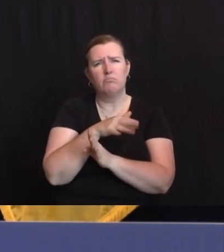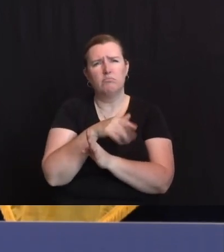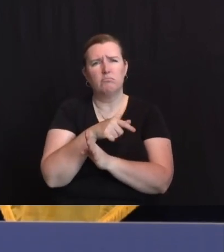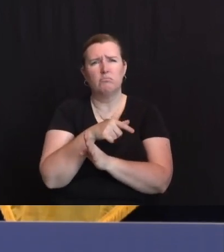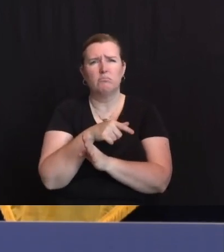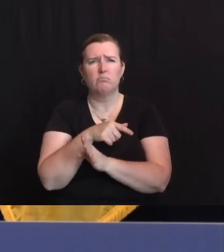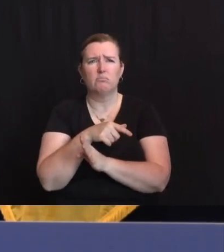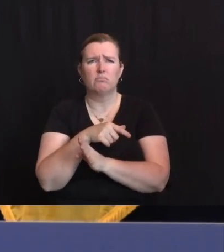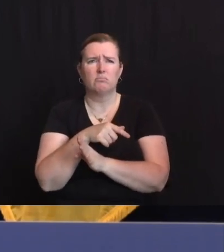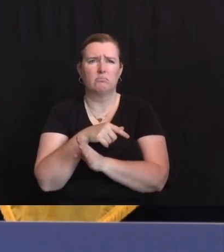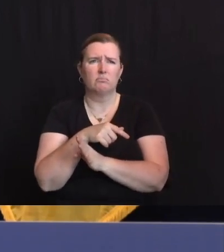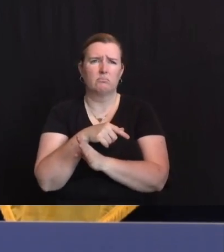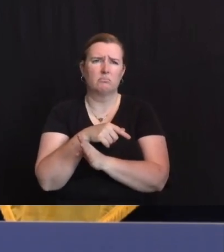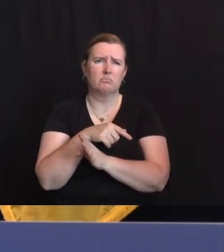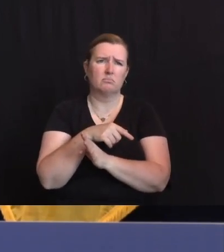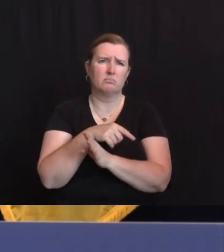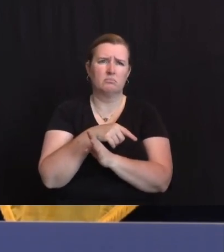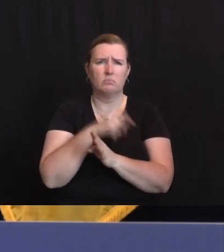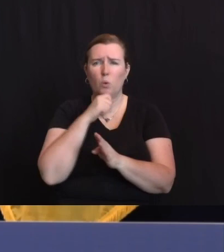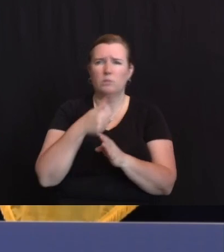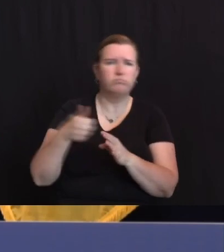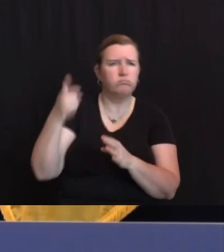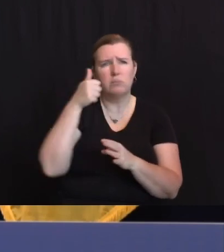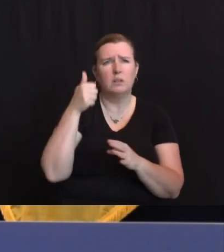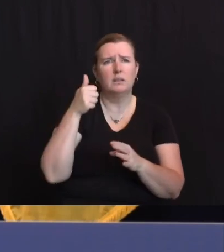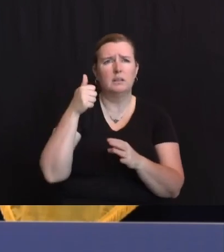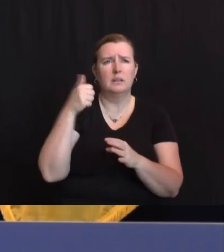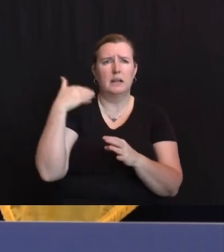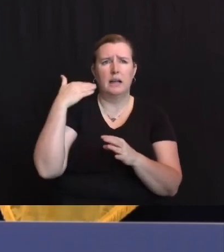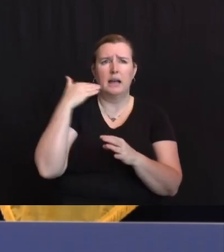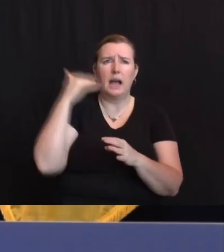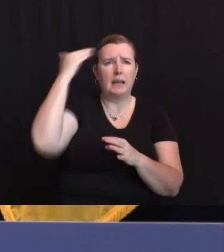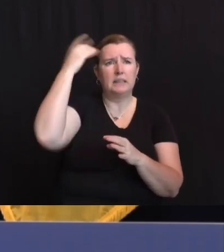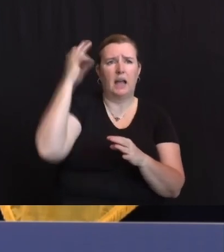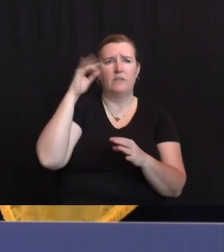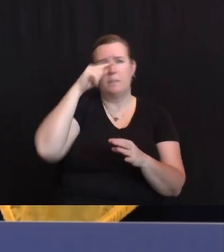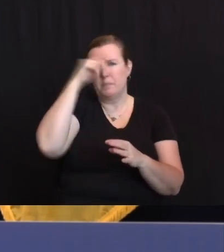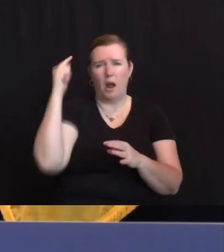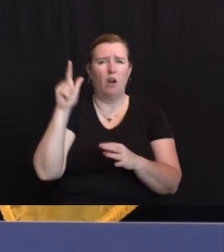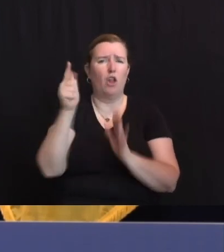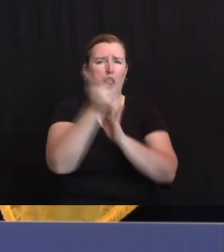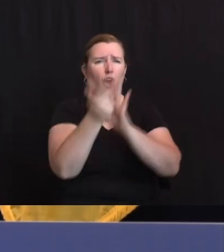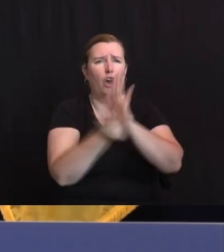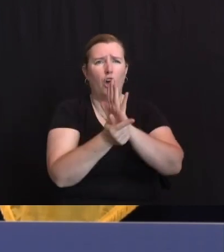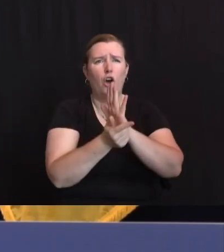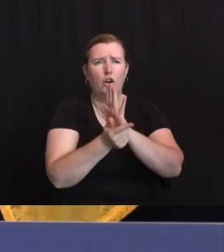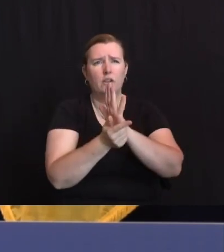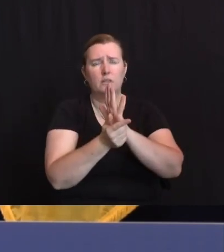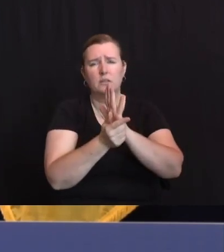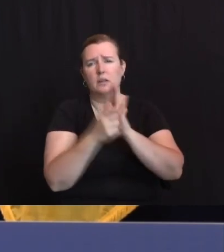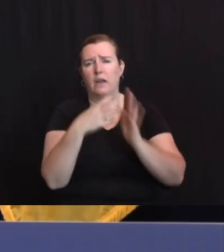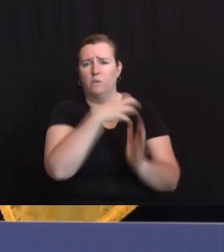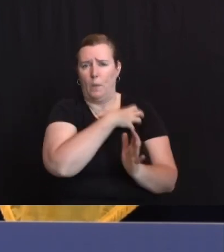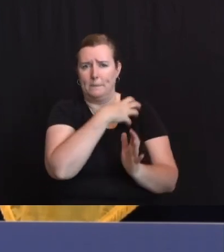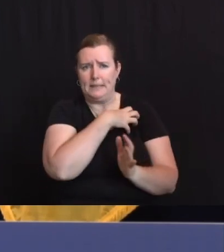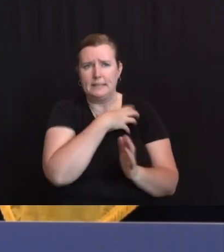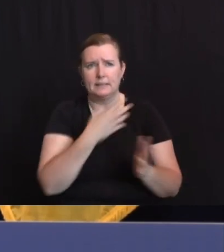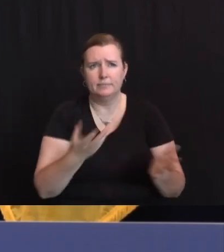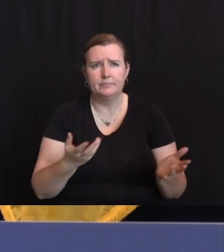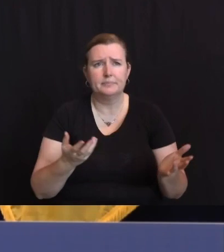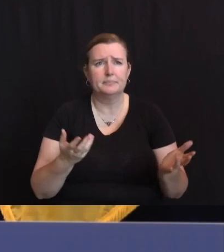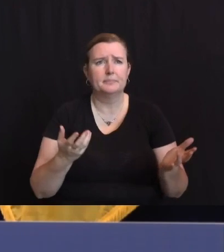Black Law Enforcement. Extraordinary commission. They met for plus or minus almost 2